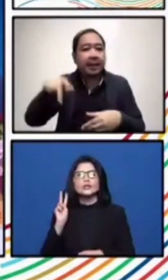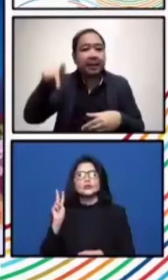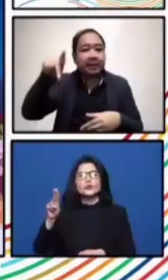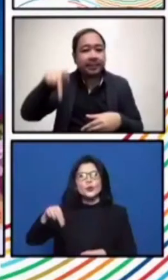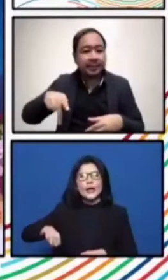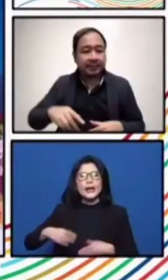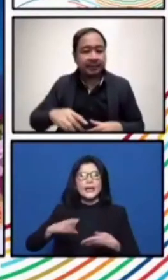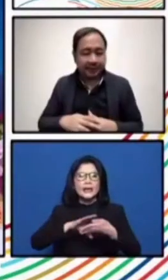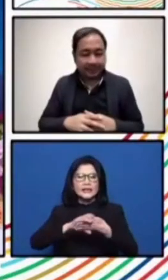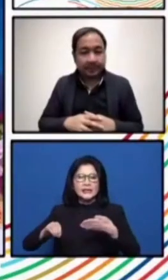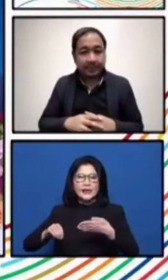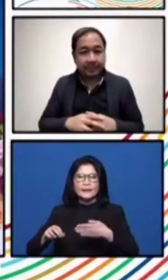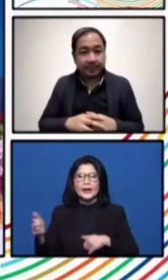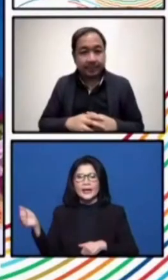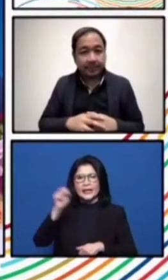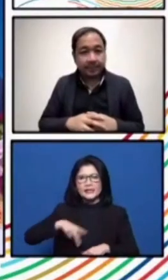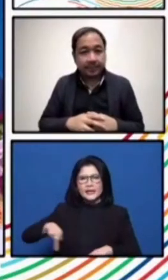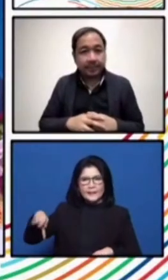believe